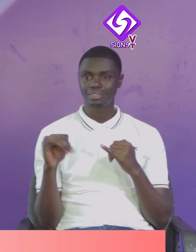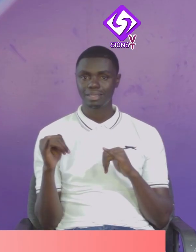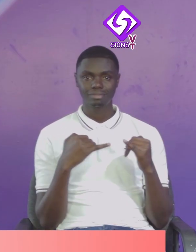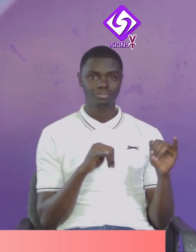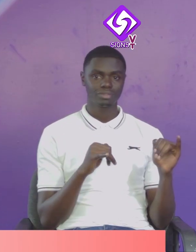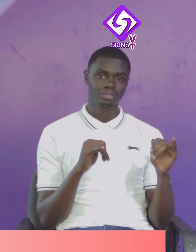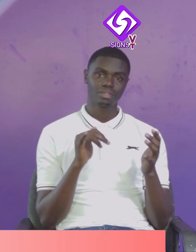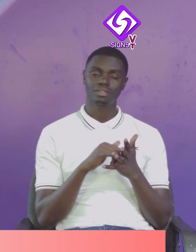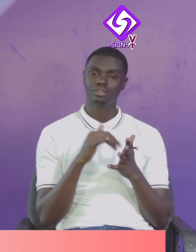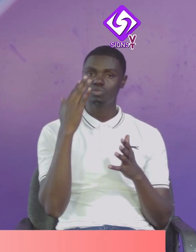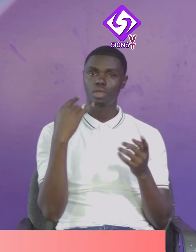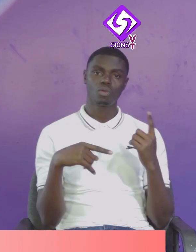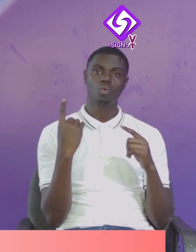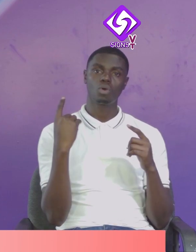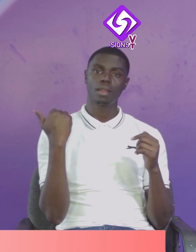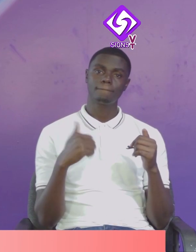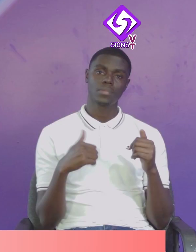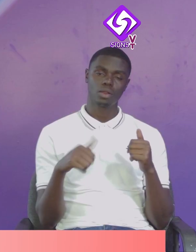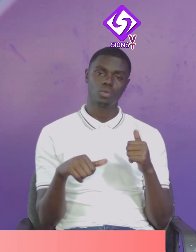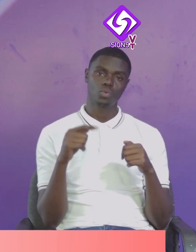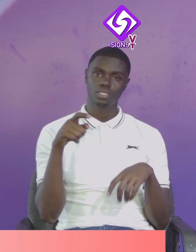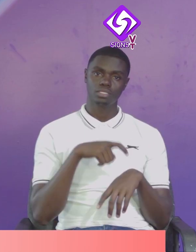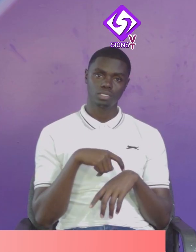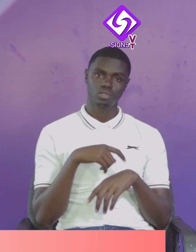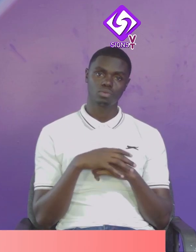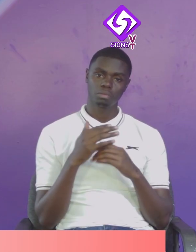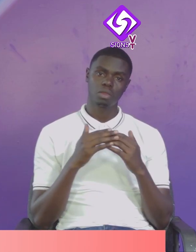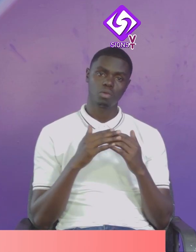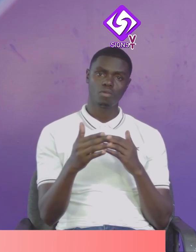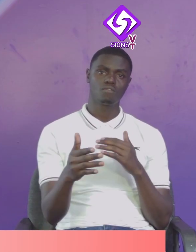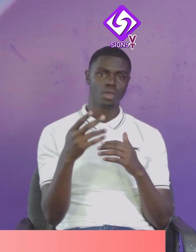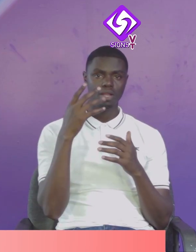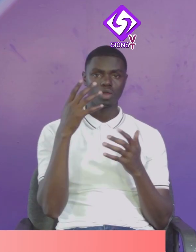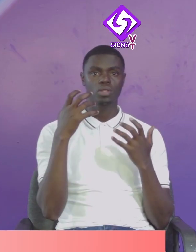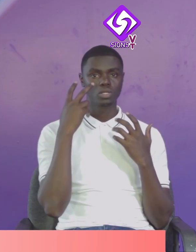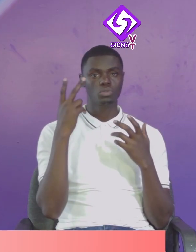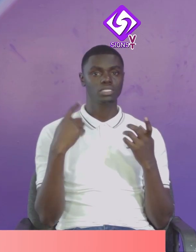has never won any game this season. And going forward, we need to see him